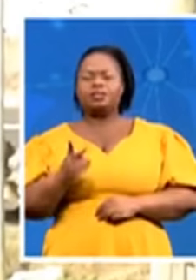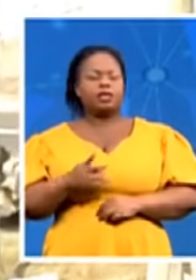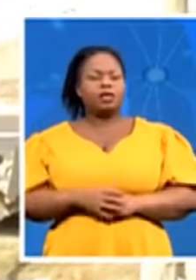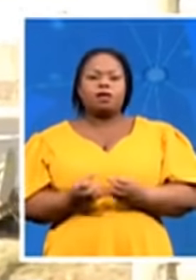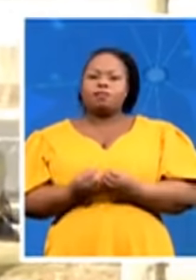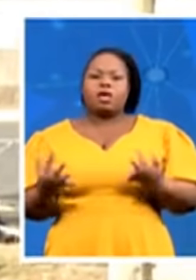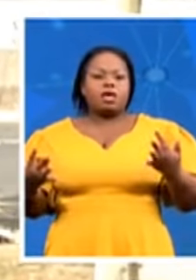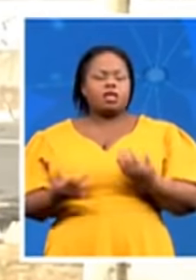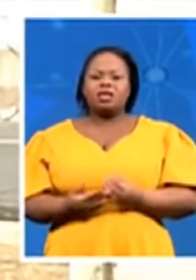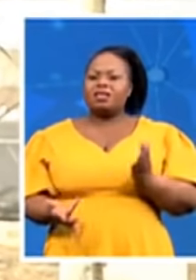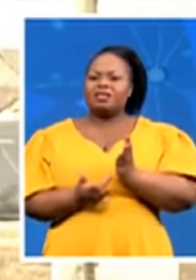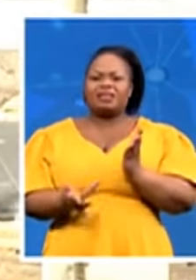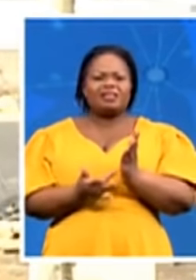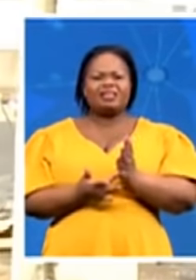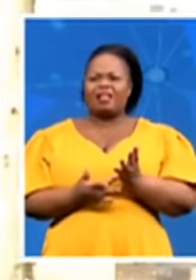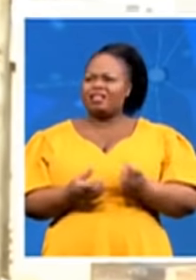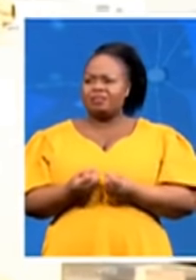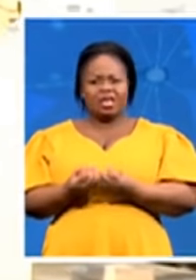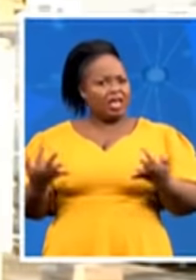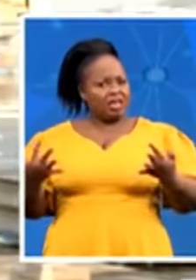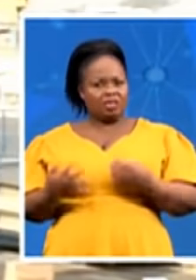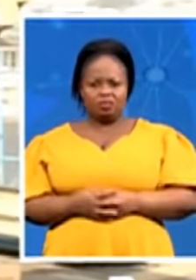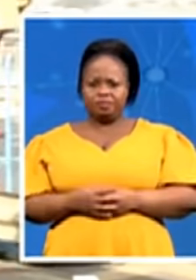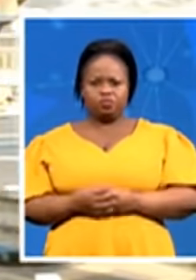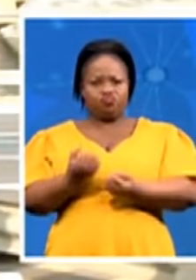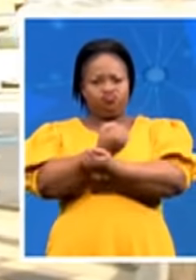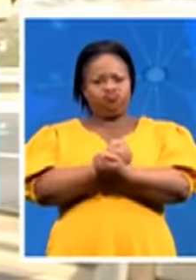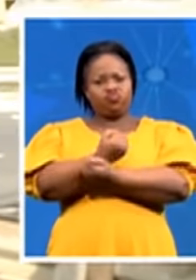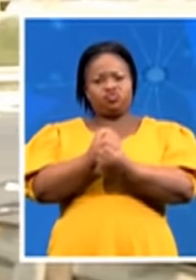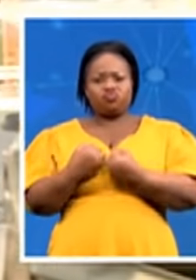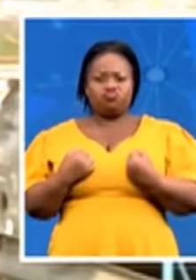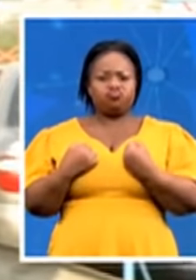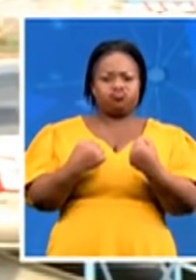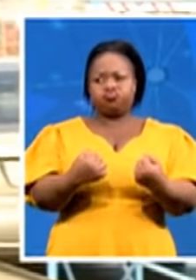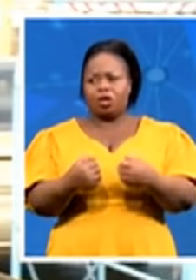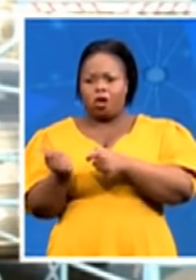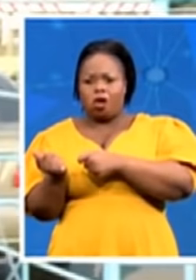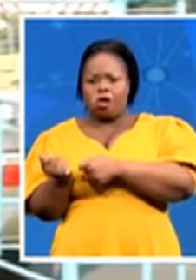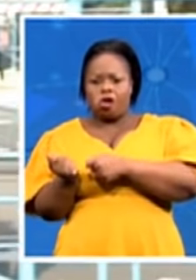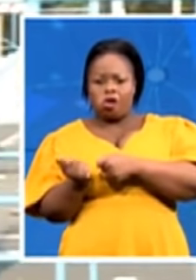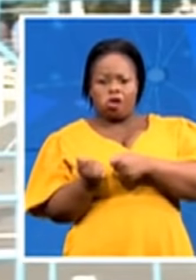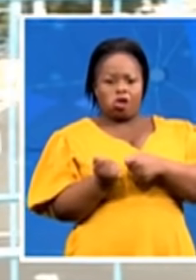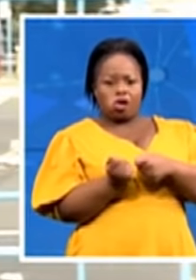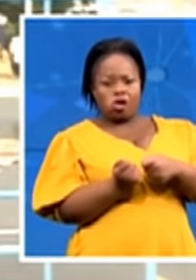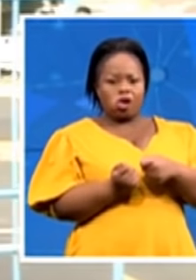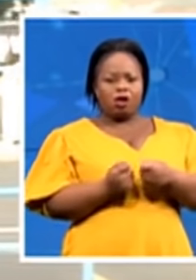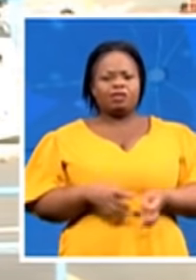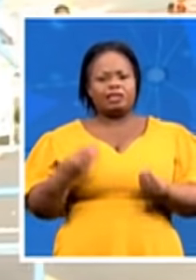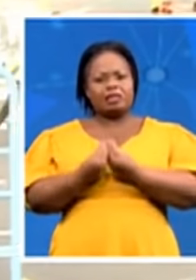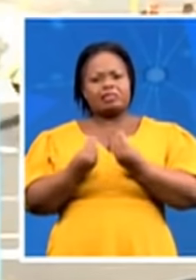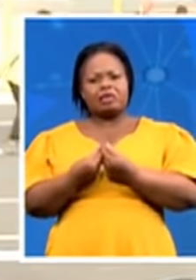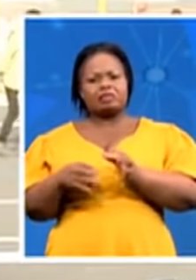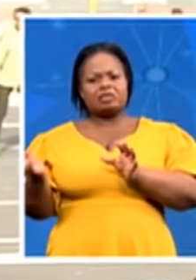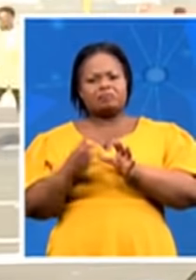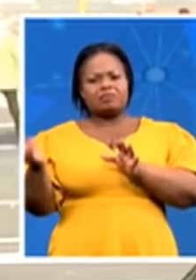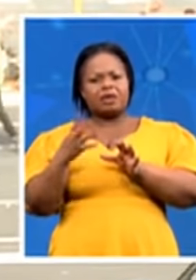of them coming with trolleys, huge trolleys to pull the items that they've taken. Others are also being